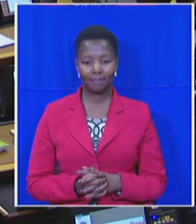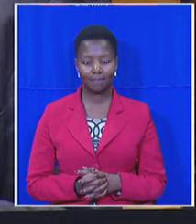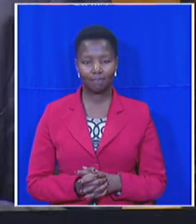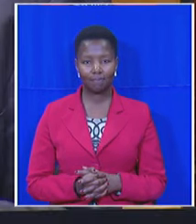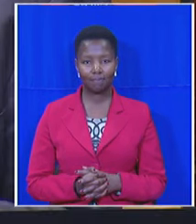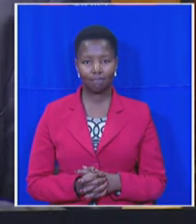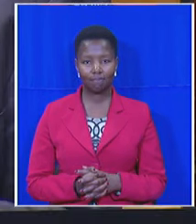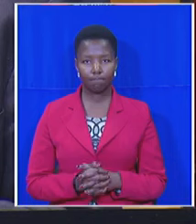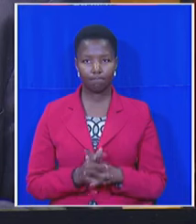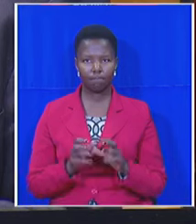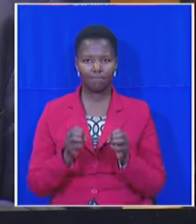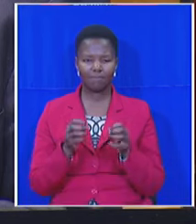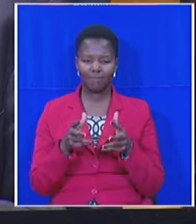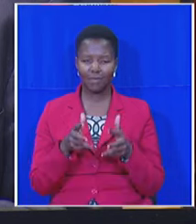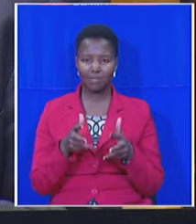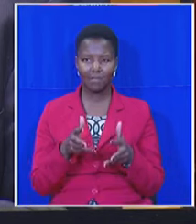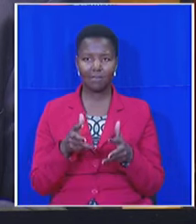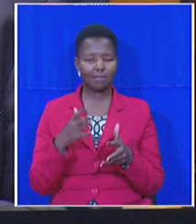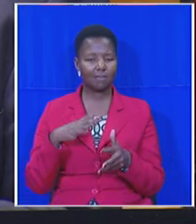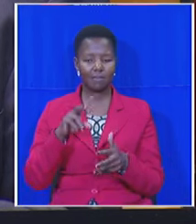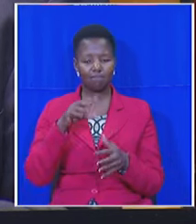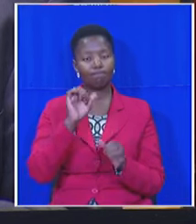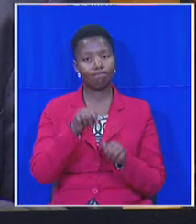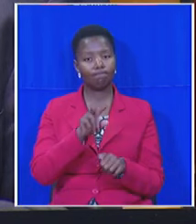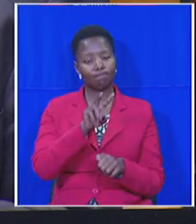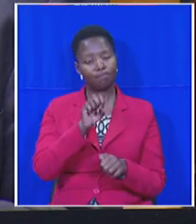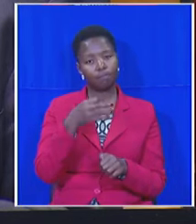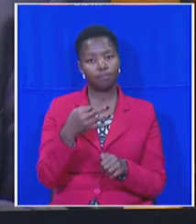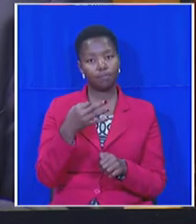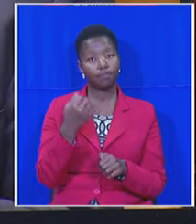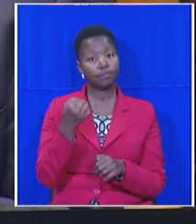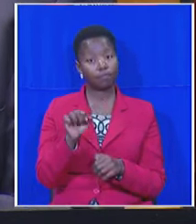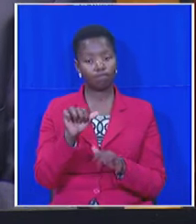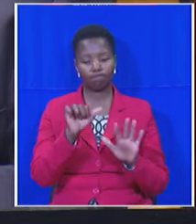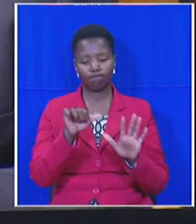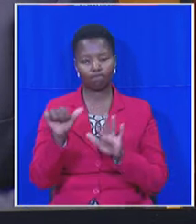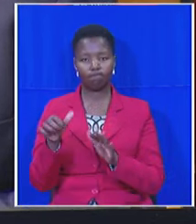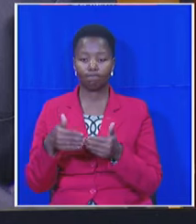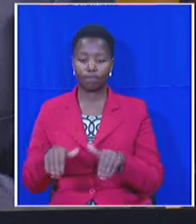The yes are 203, the noes 66, and there's no abstentions.